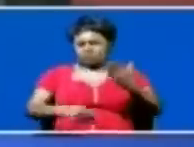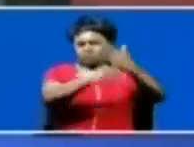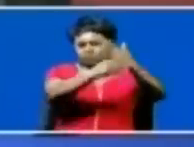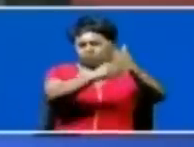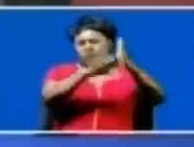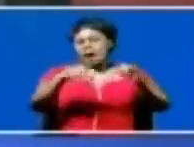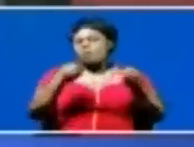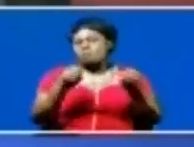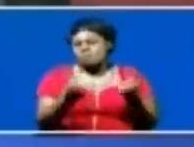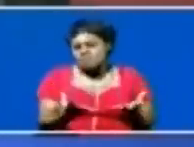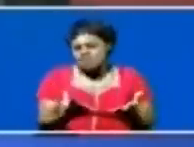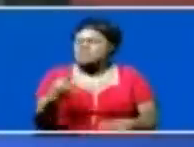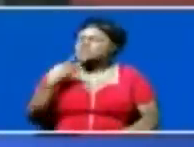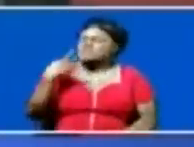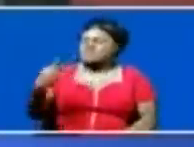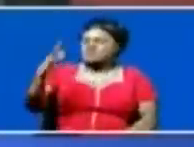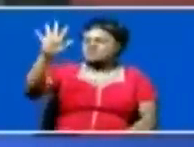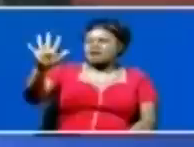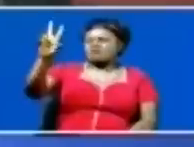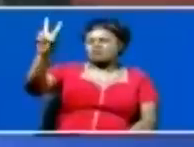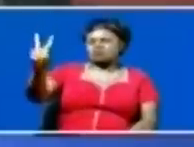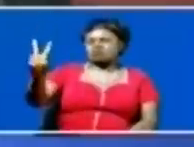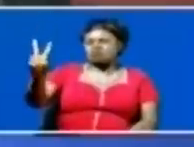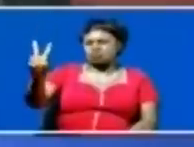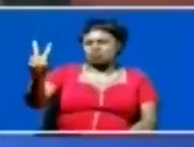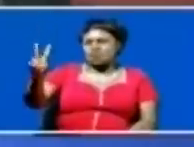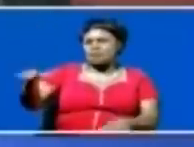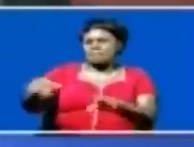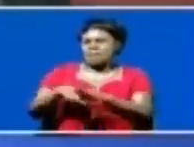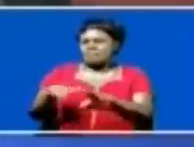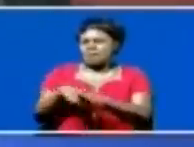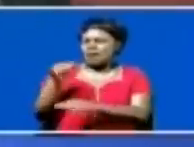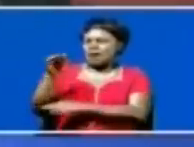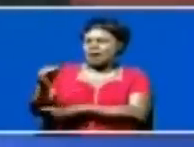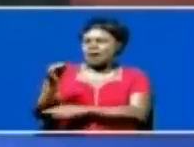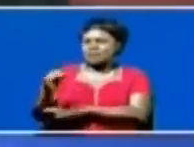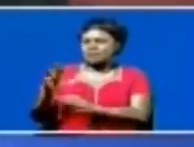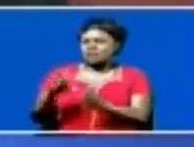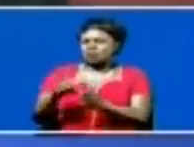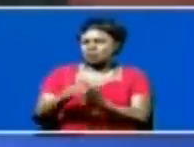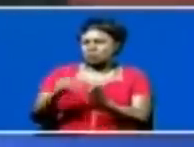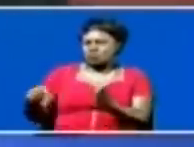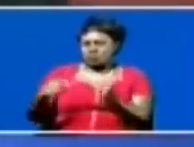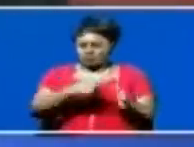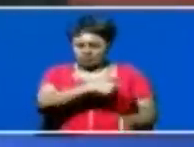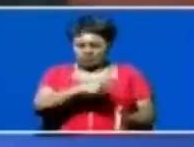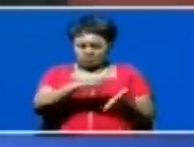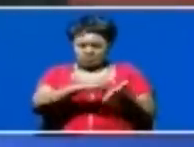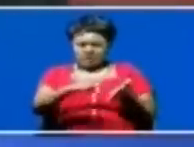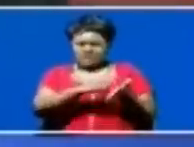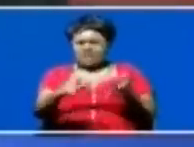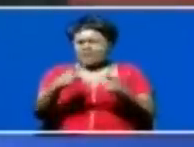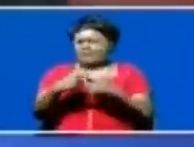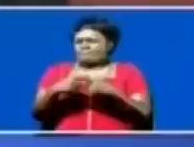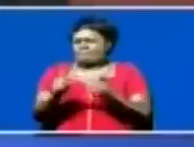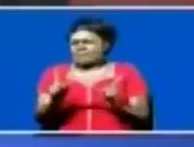three, the number makes 352. And he says that is why members are always asked to remove their cards before they log in. But